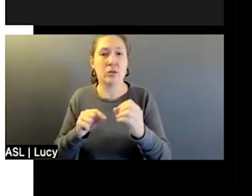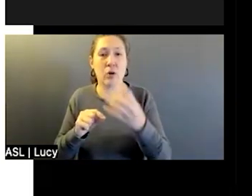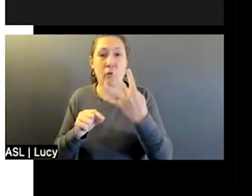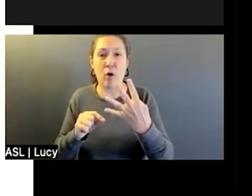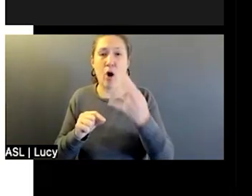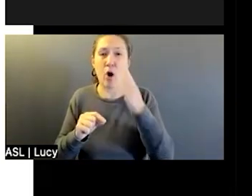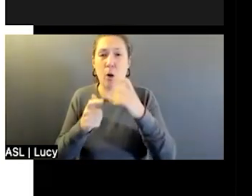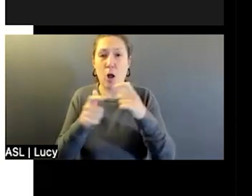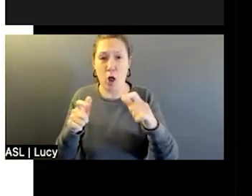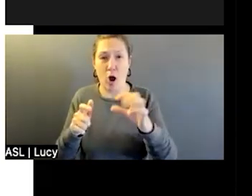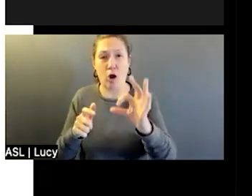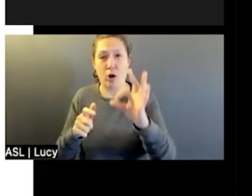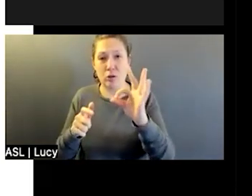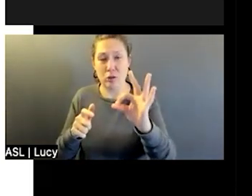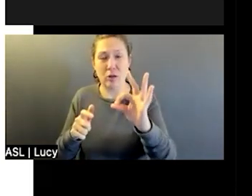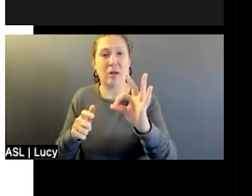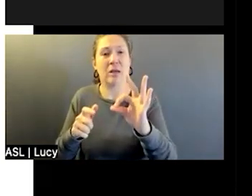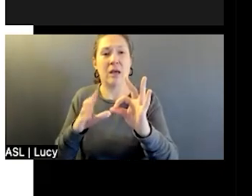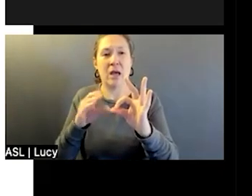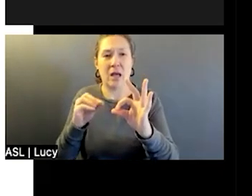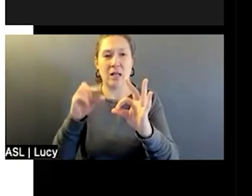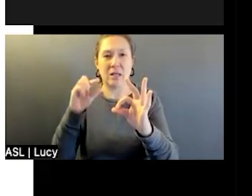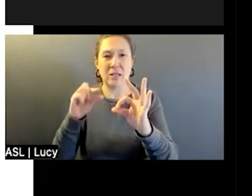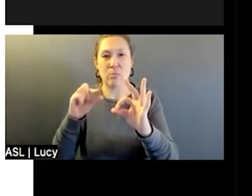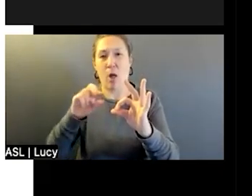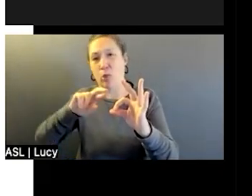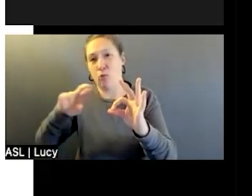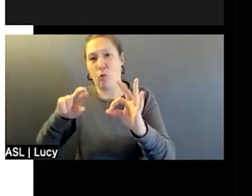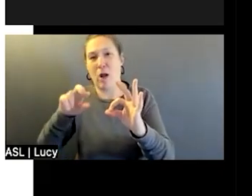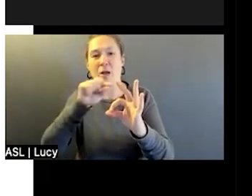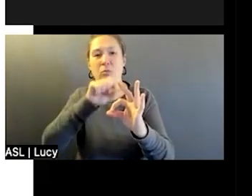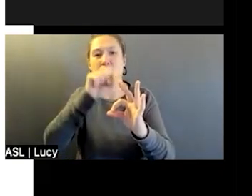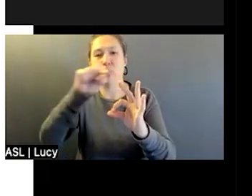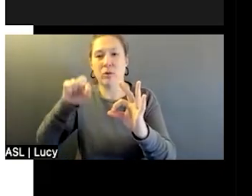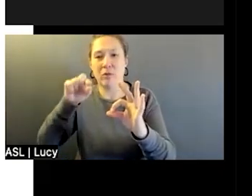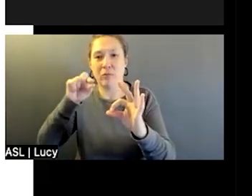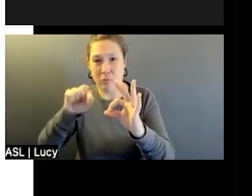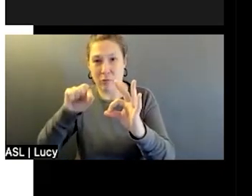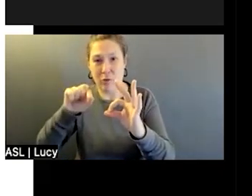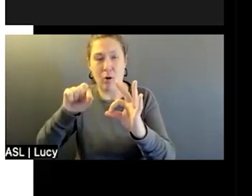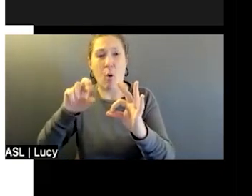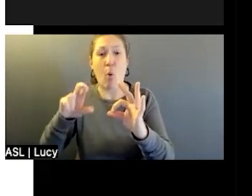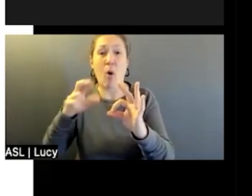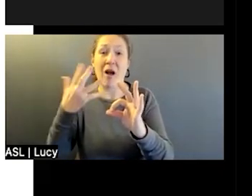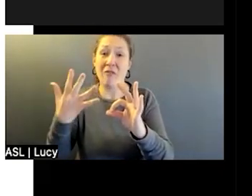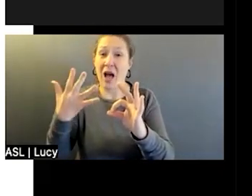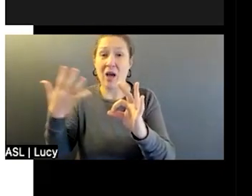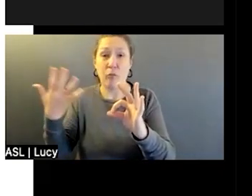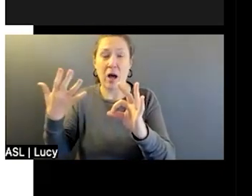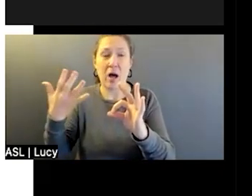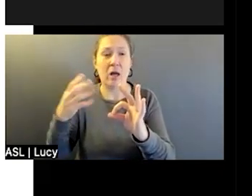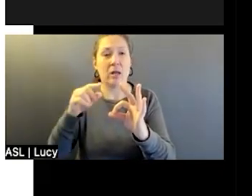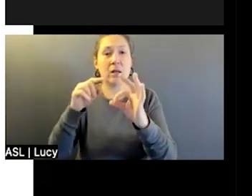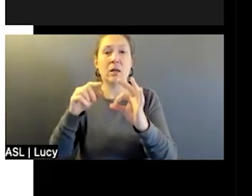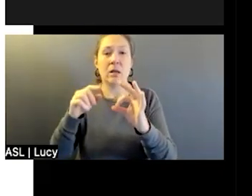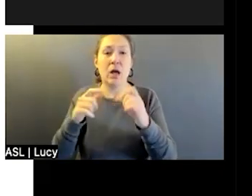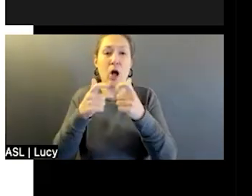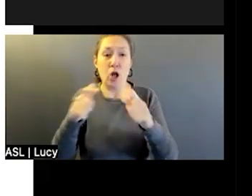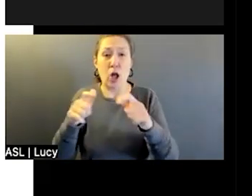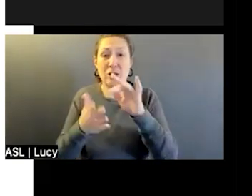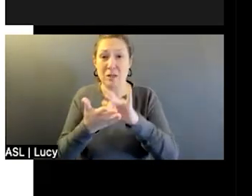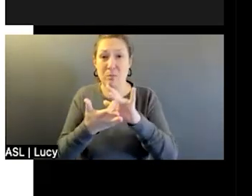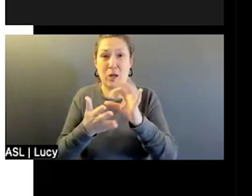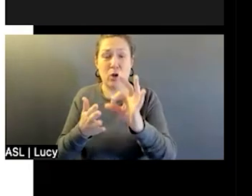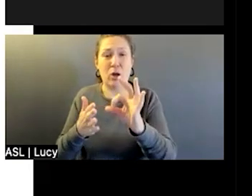the middle hole and a small-headed pin just to his right, or 5 with a large-headed pin in the middle hole and a small-headed pin to